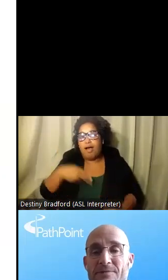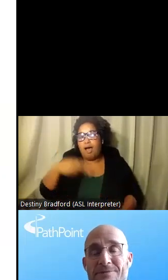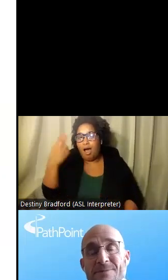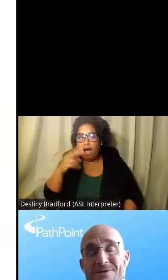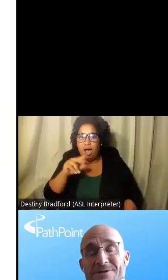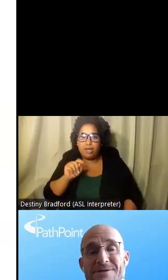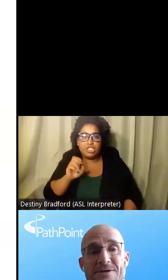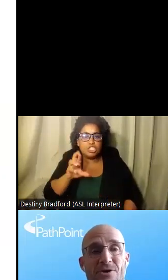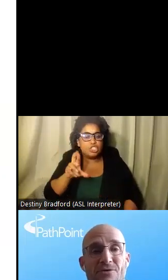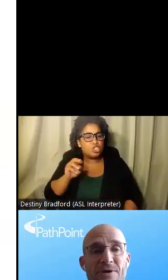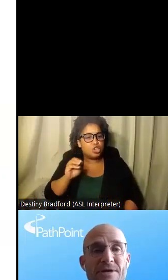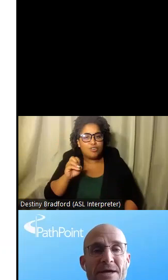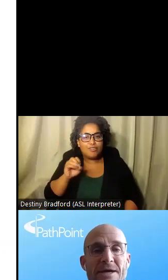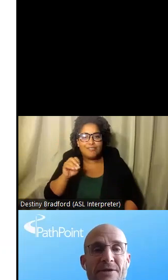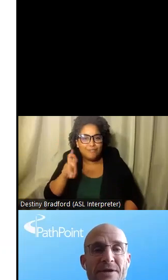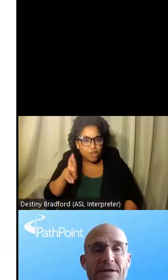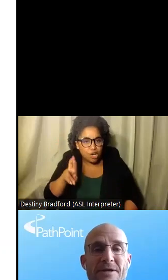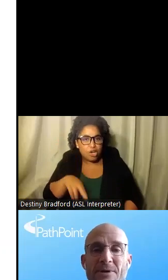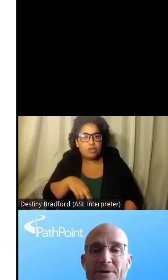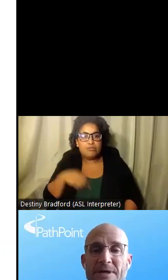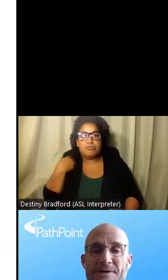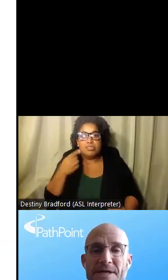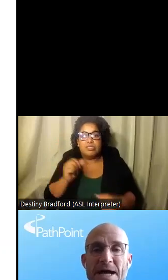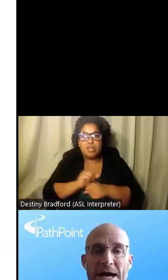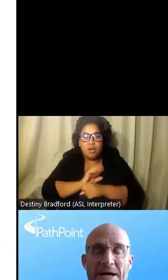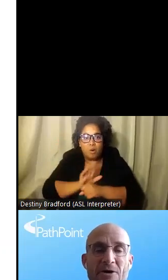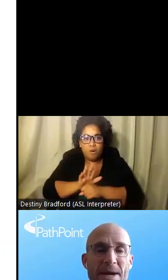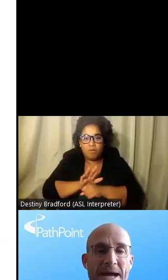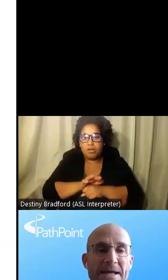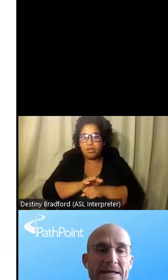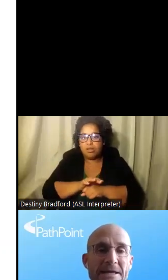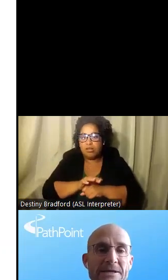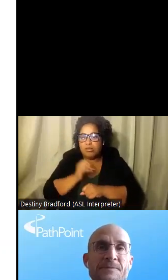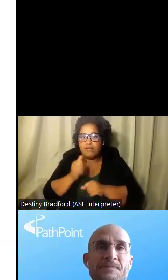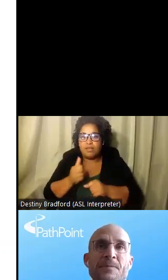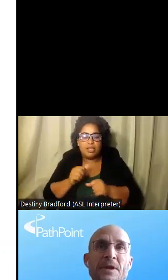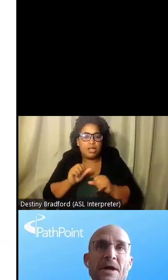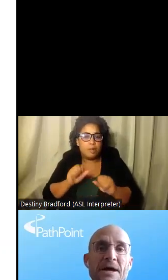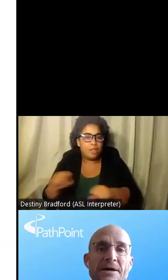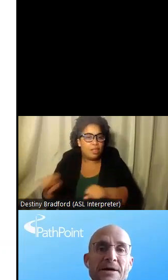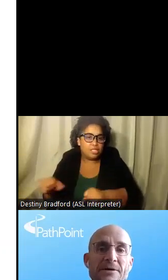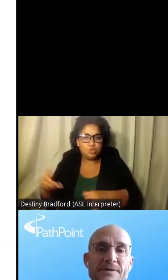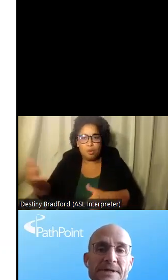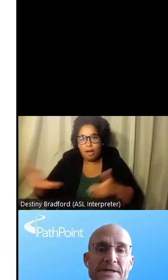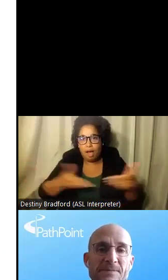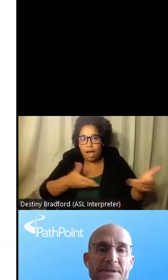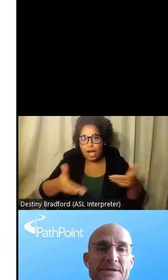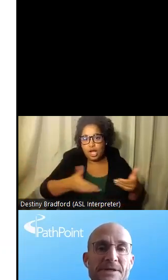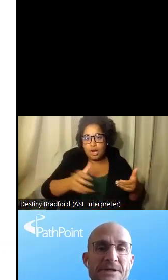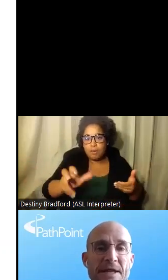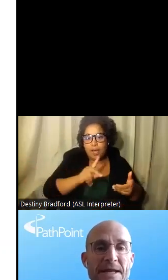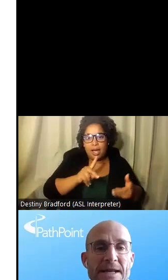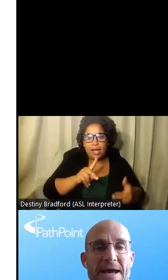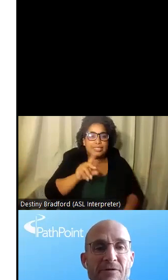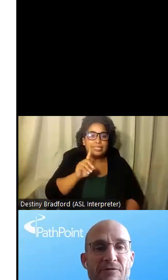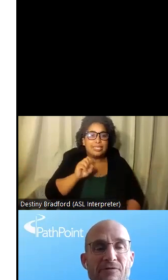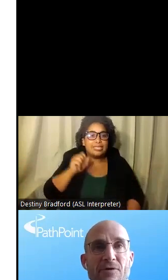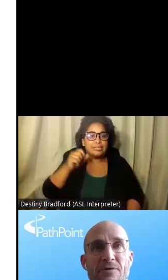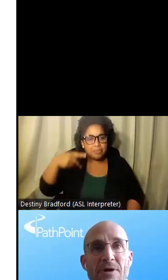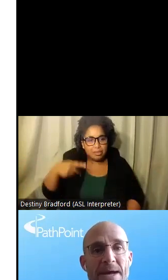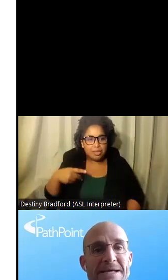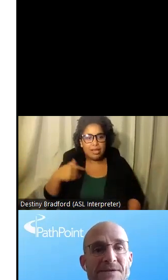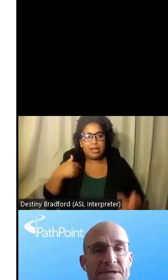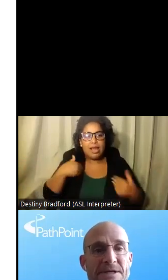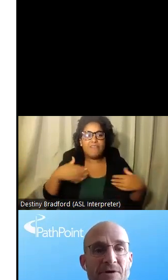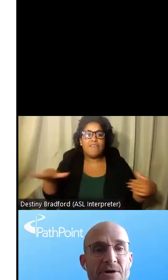with, especially since COVID, the inability to hire back in DSPs and have a